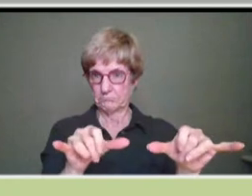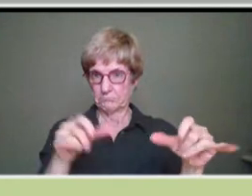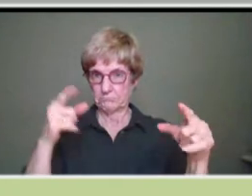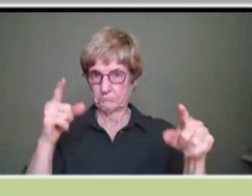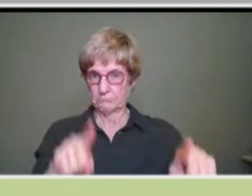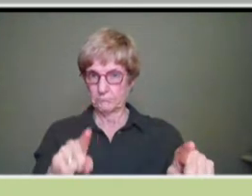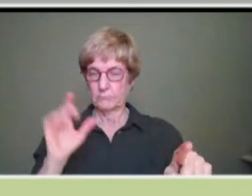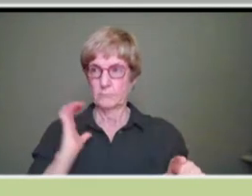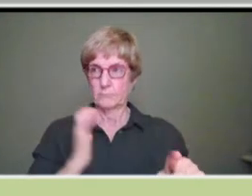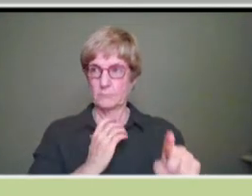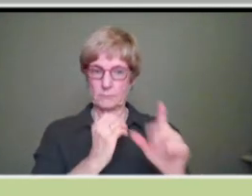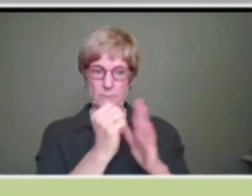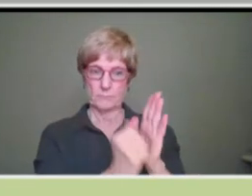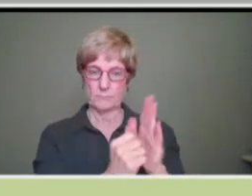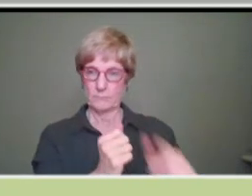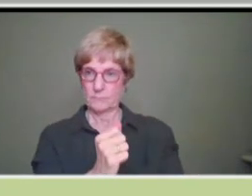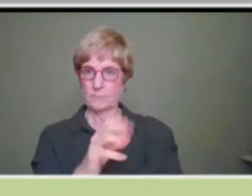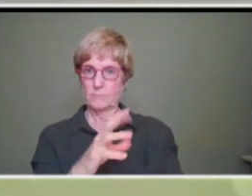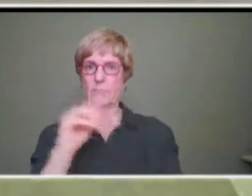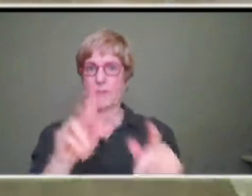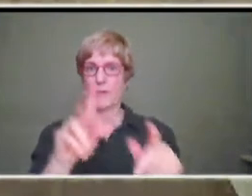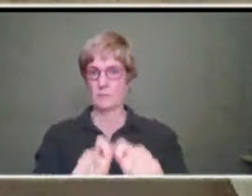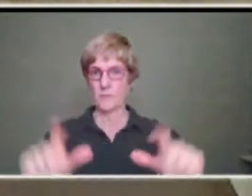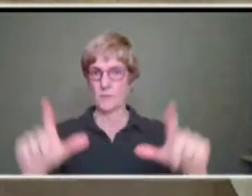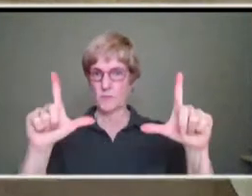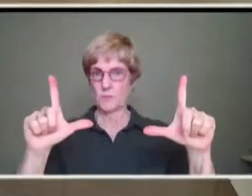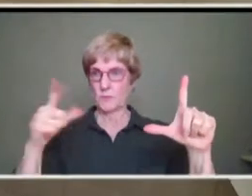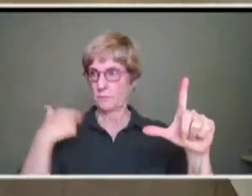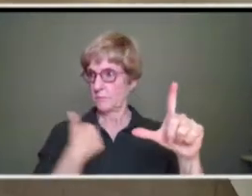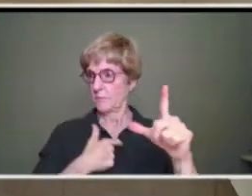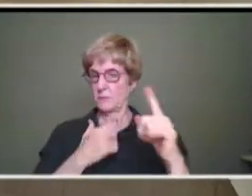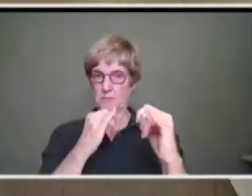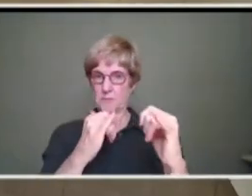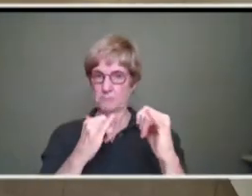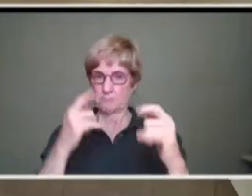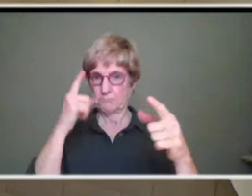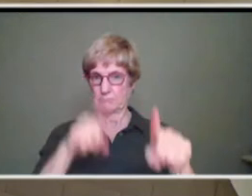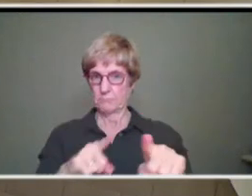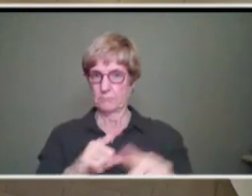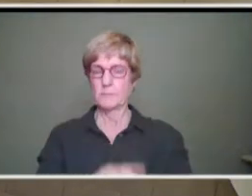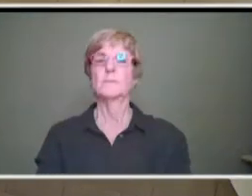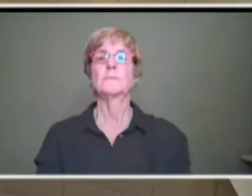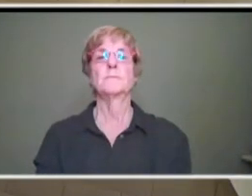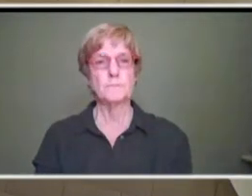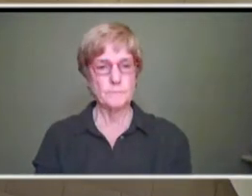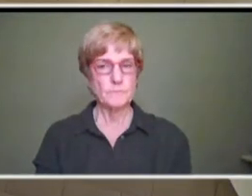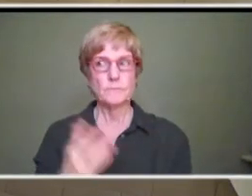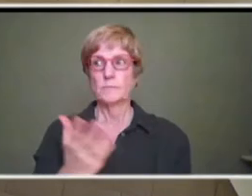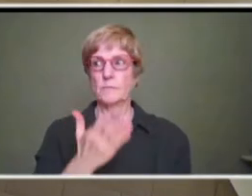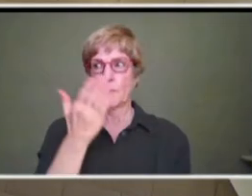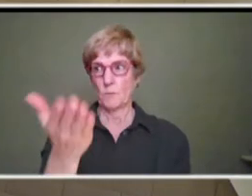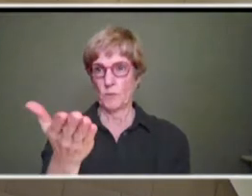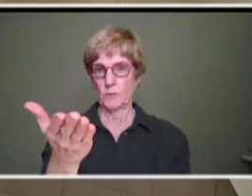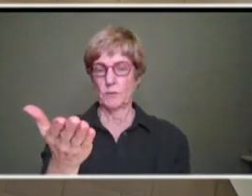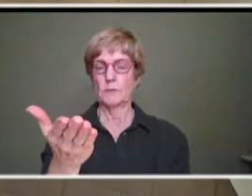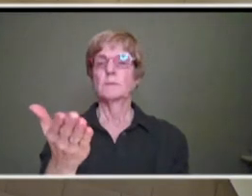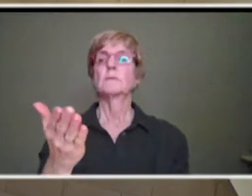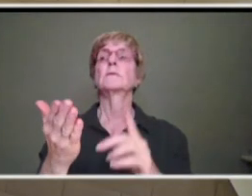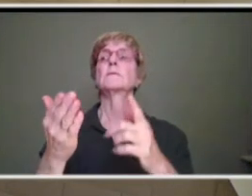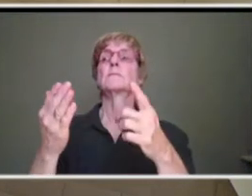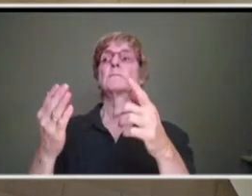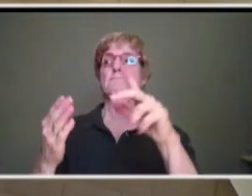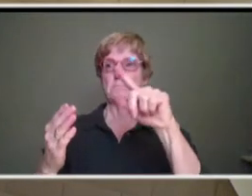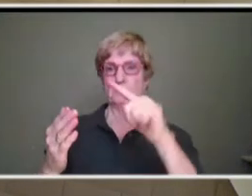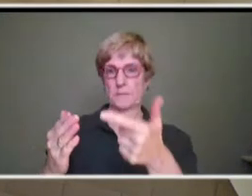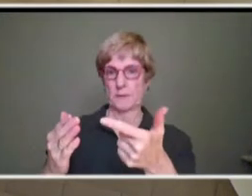our agendas and on the screen as the council's own second you have a motion that's been made and seconded